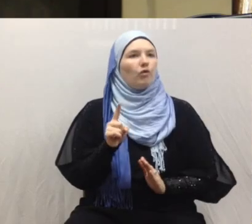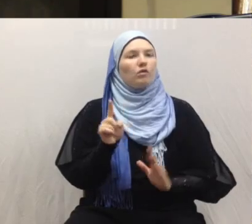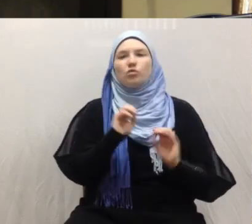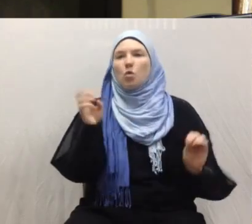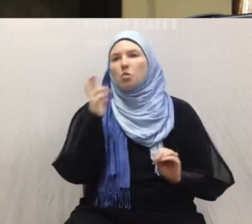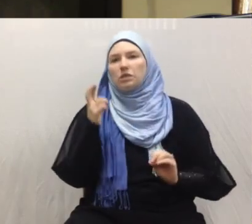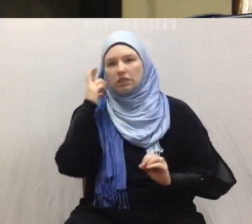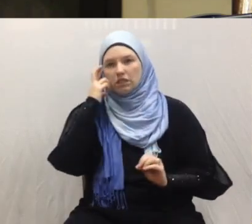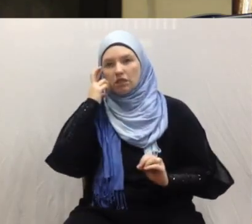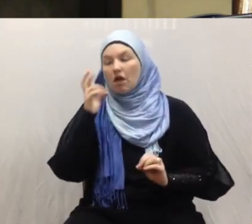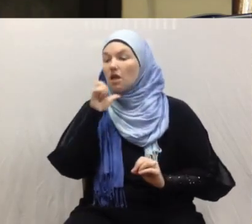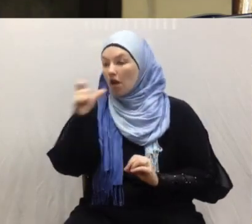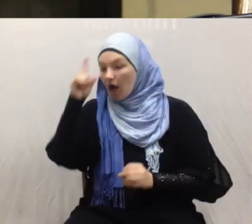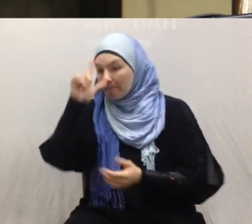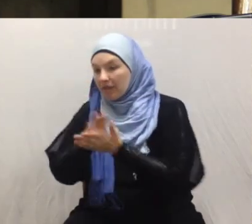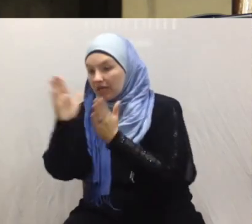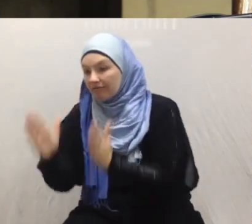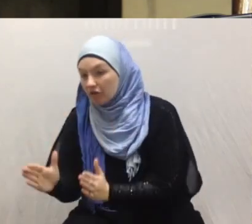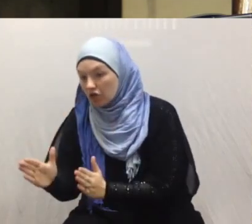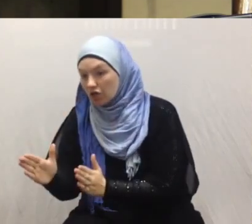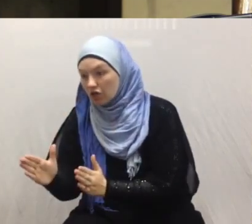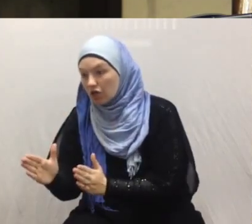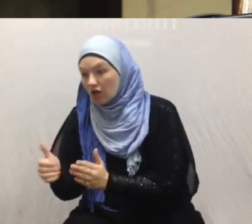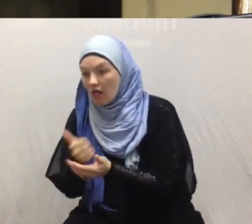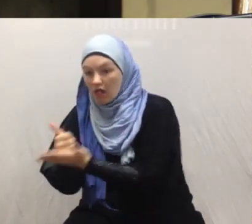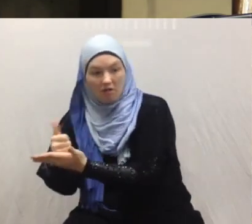an unbeliever against a believer.